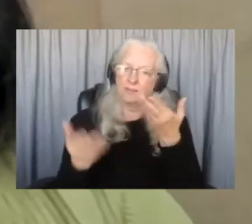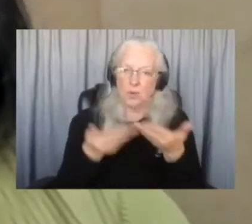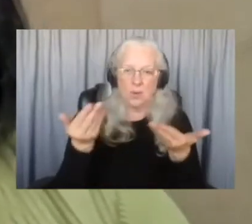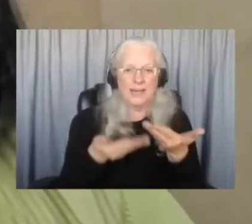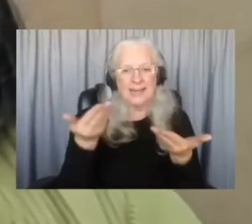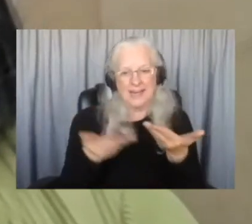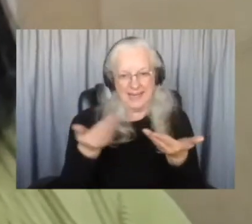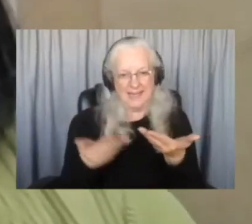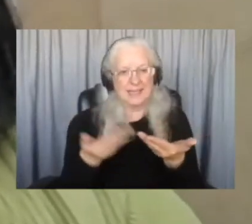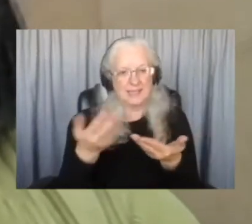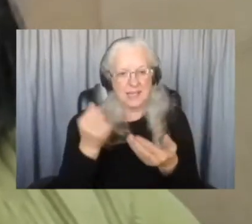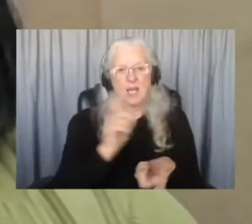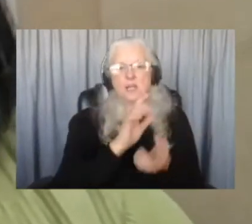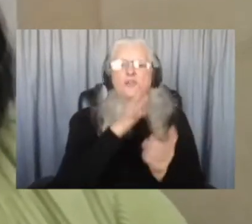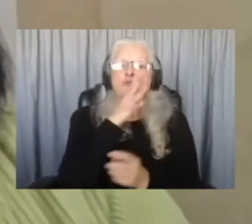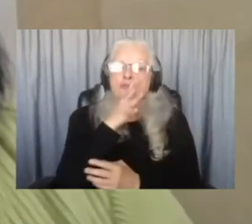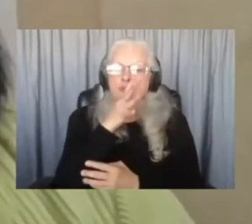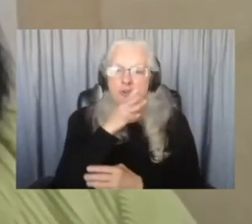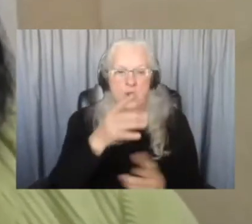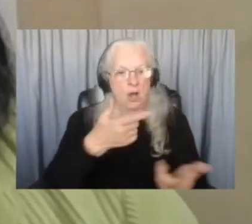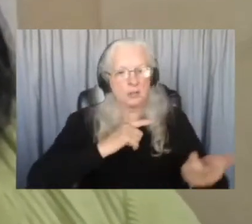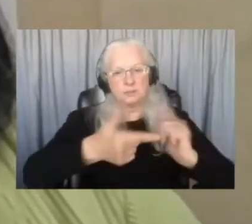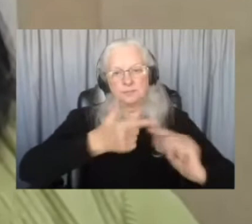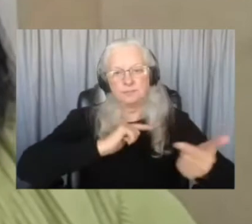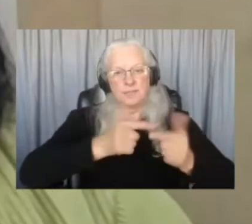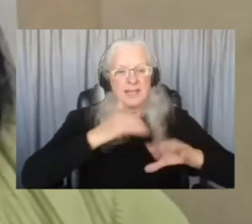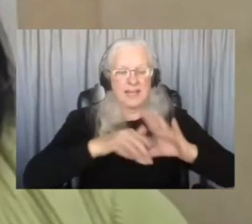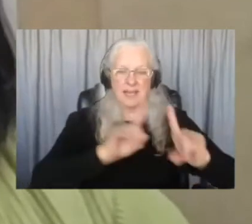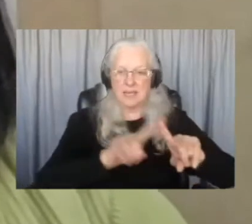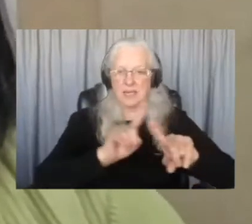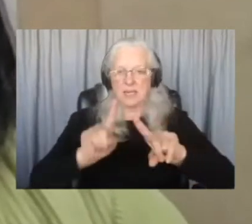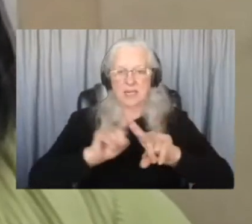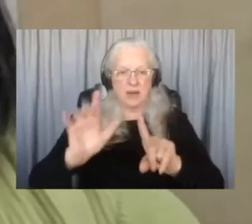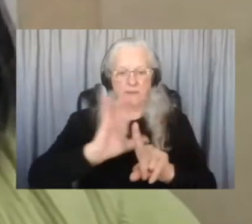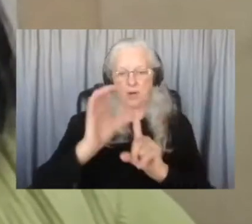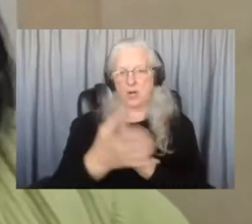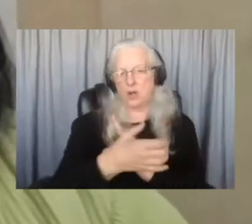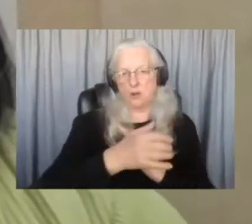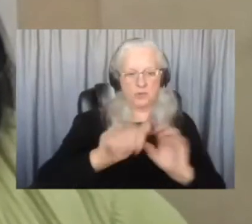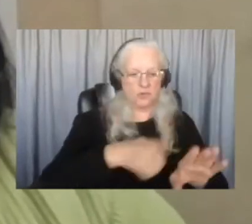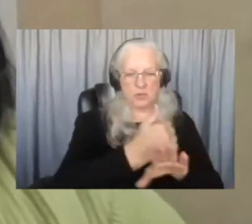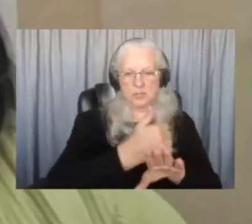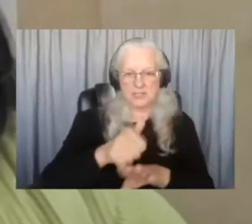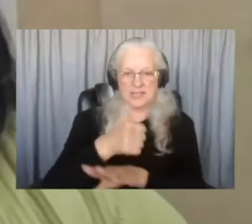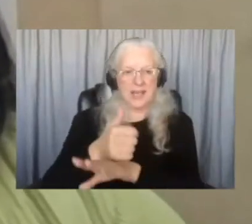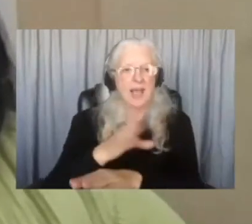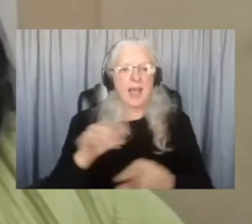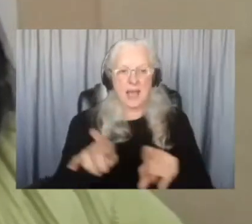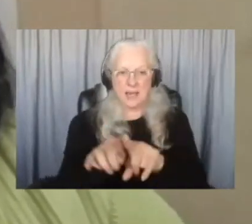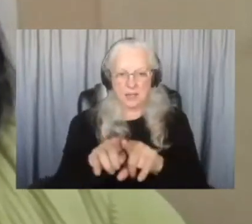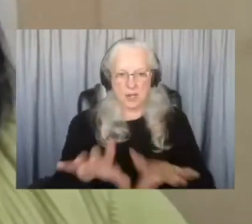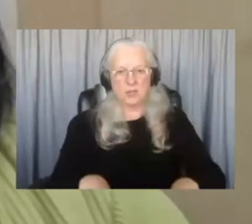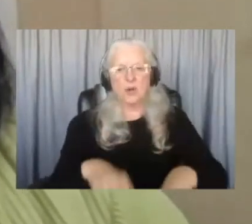in different cultural setting, and take the time to spend to really get to